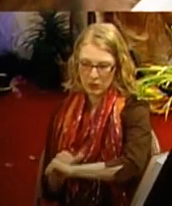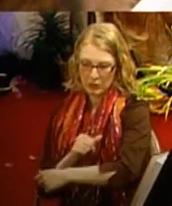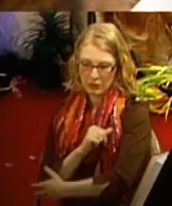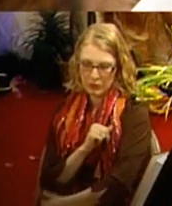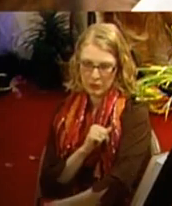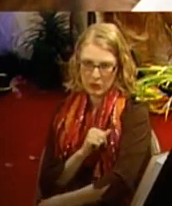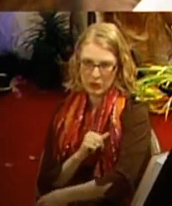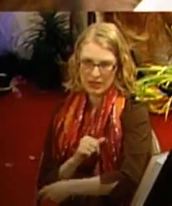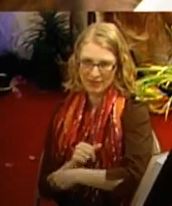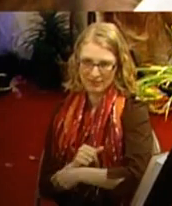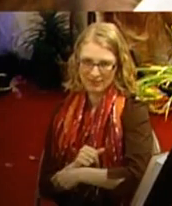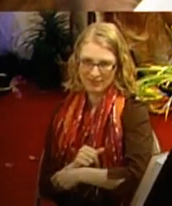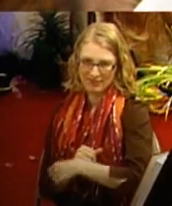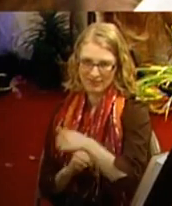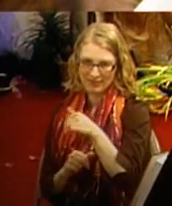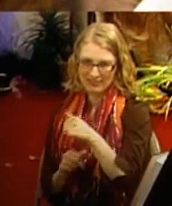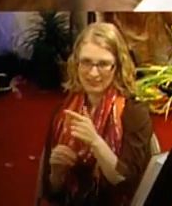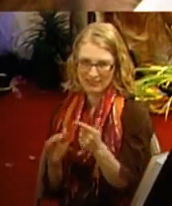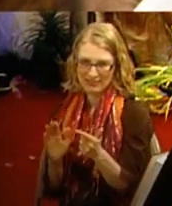This was forbidden.